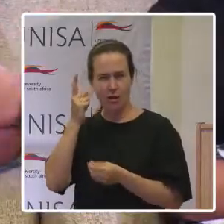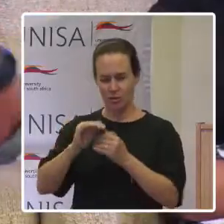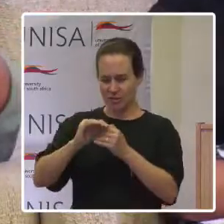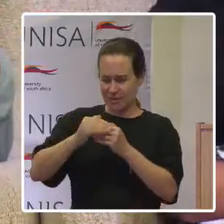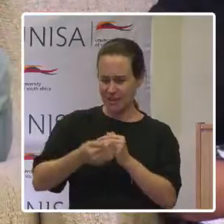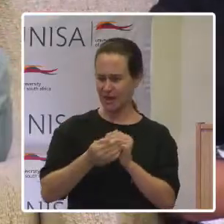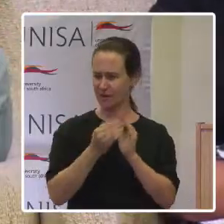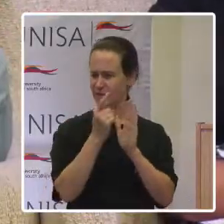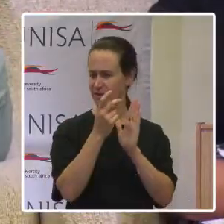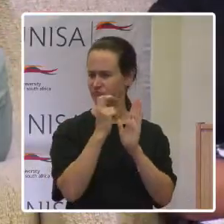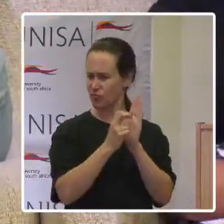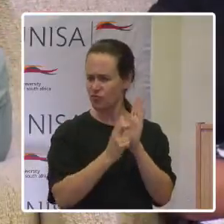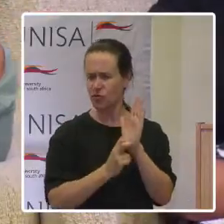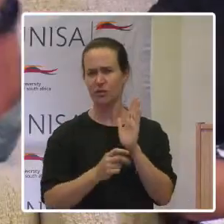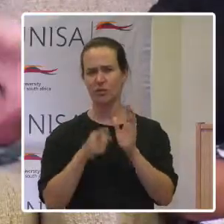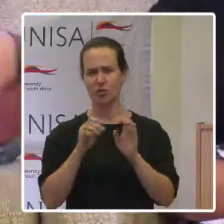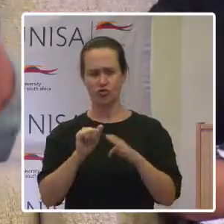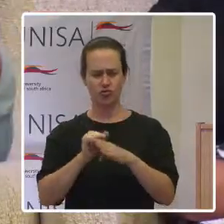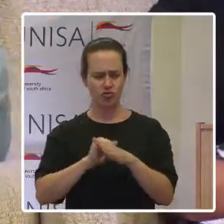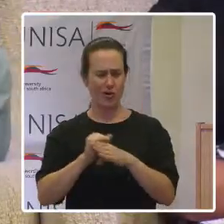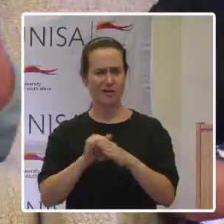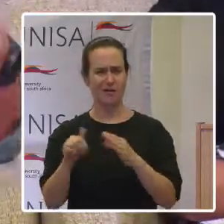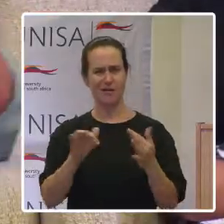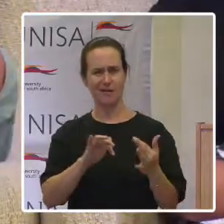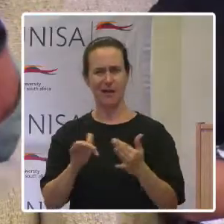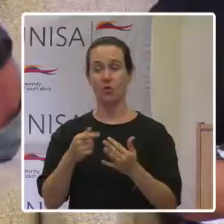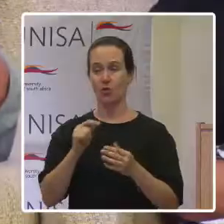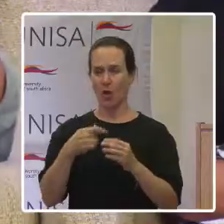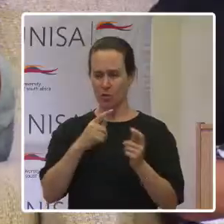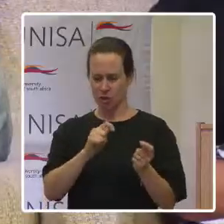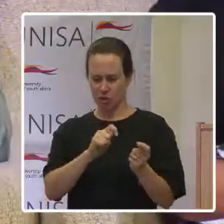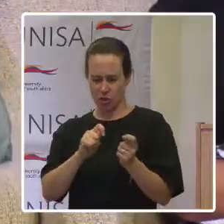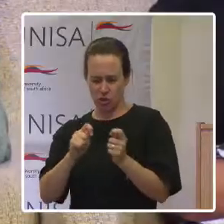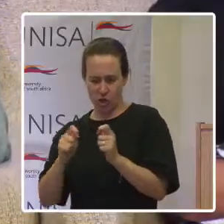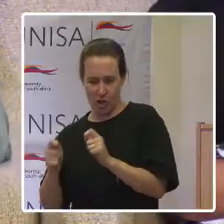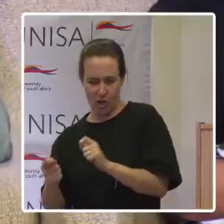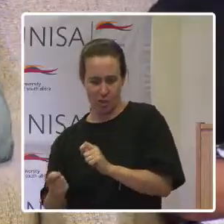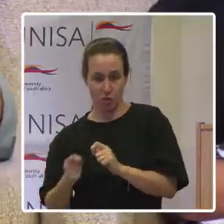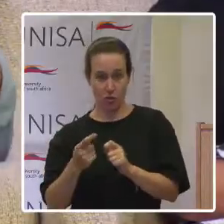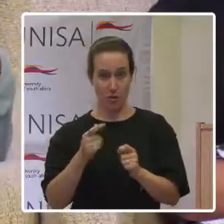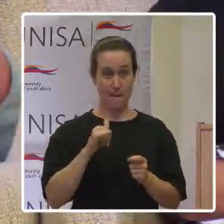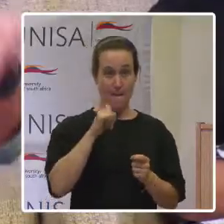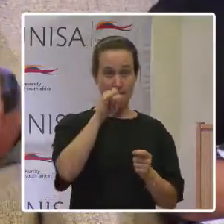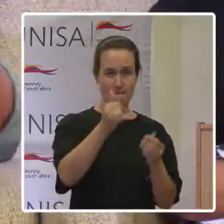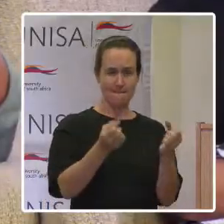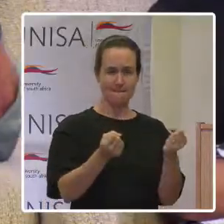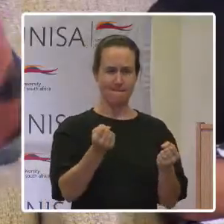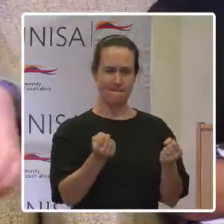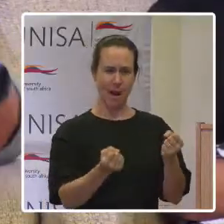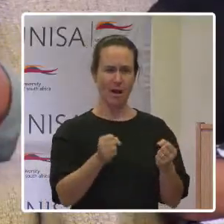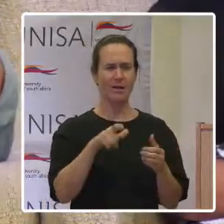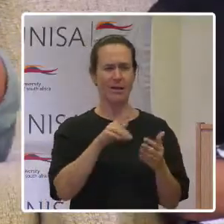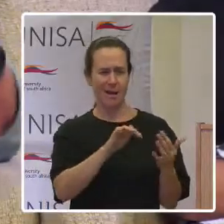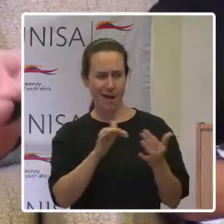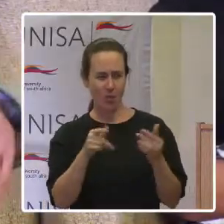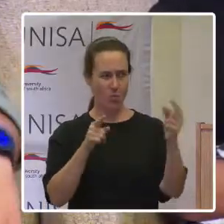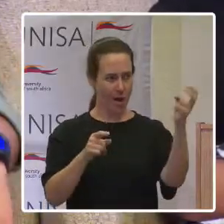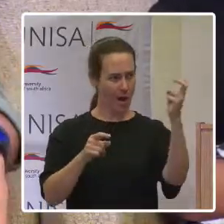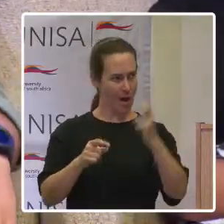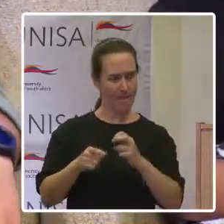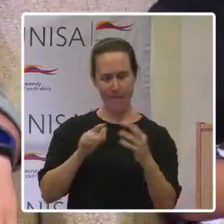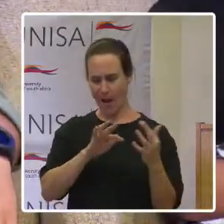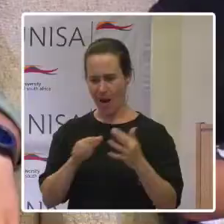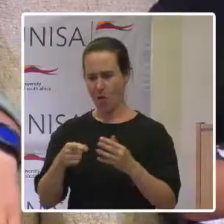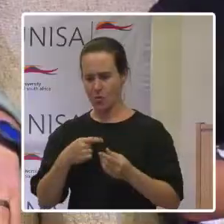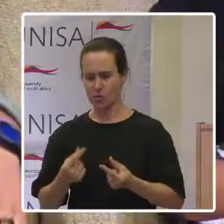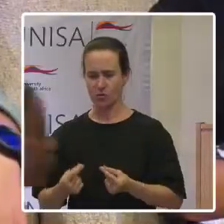training standards, because we had a revolution or evolution of pilots that came through, learned with us, operated, and then moved on